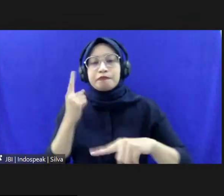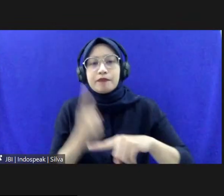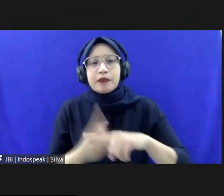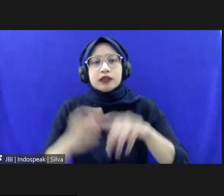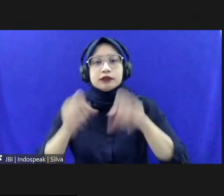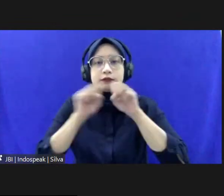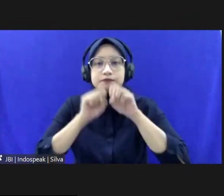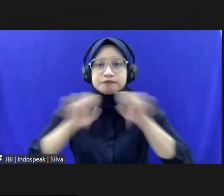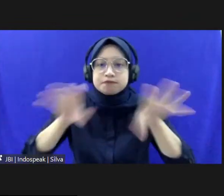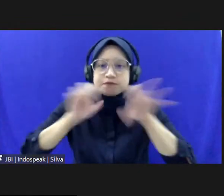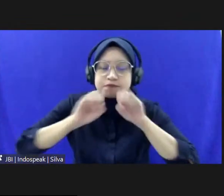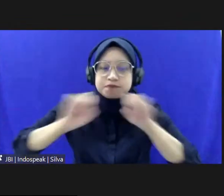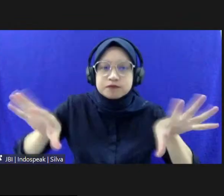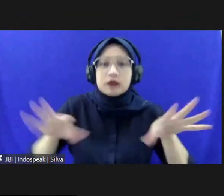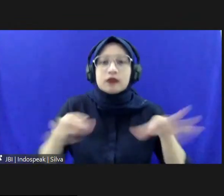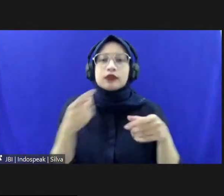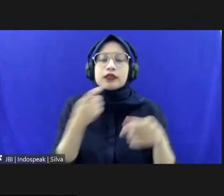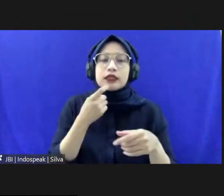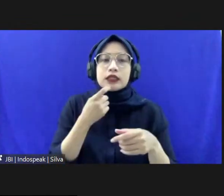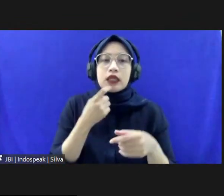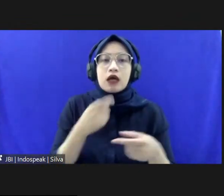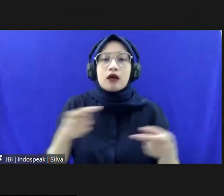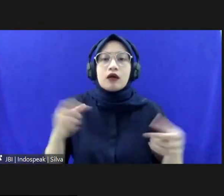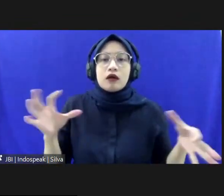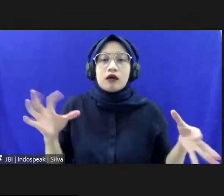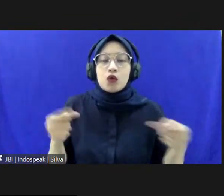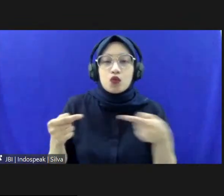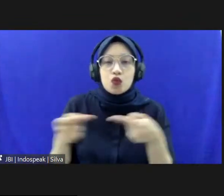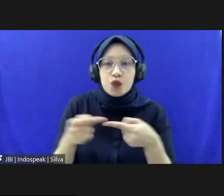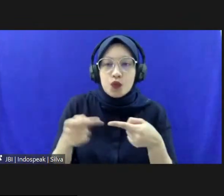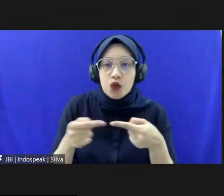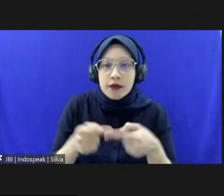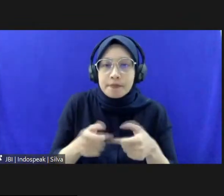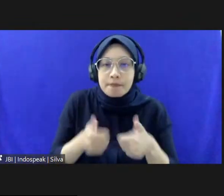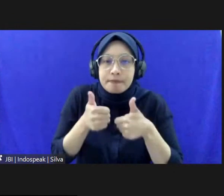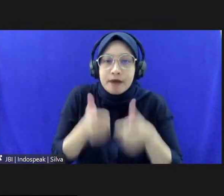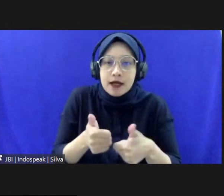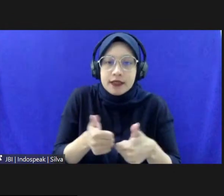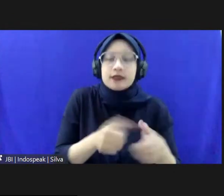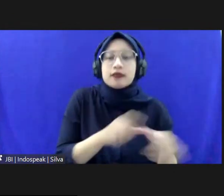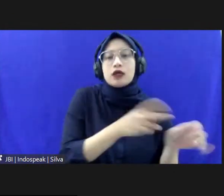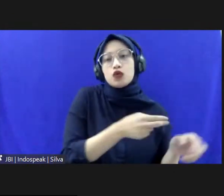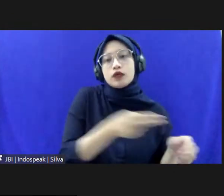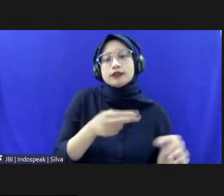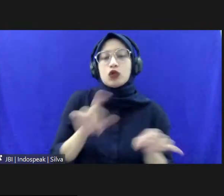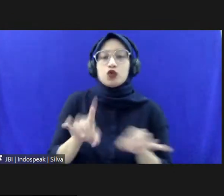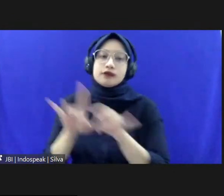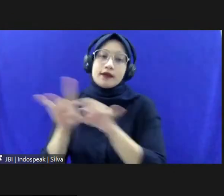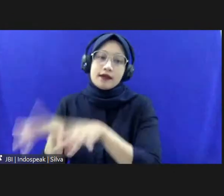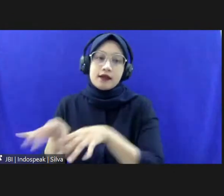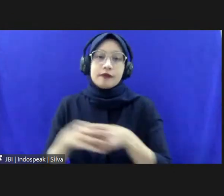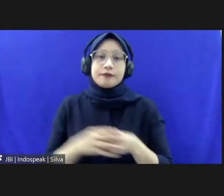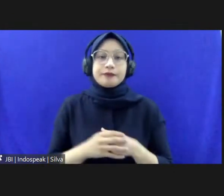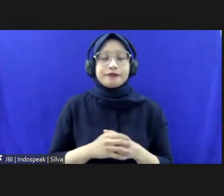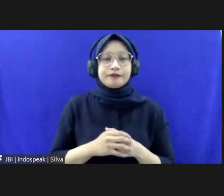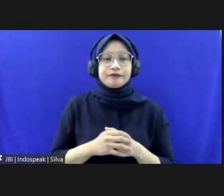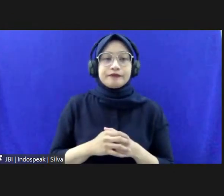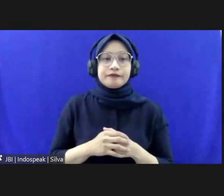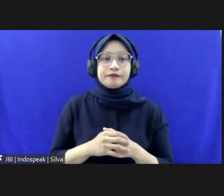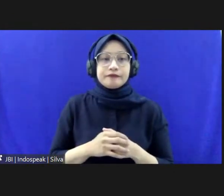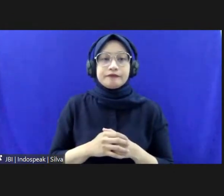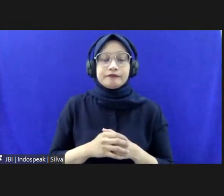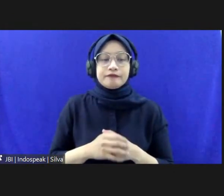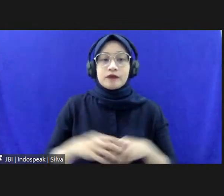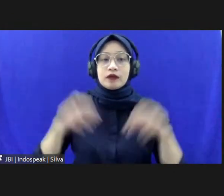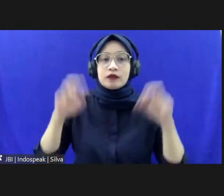Australia, about the relations between Indonesia and Australia, regardless of the topic